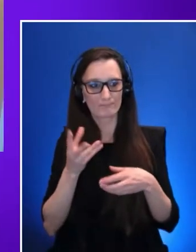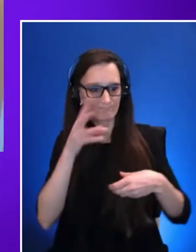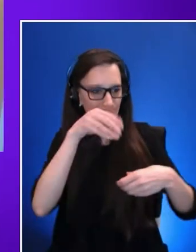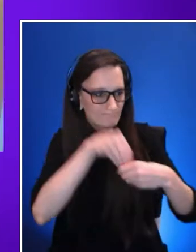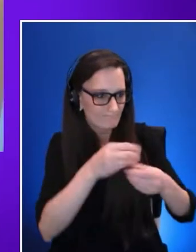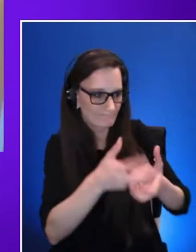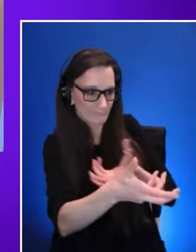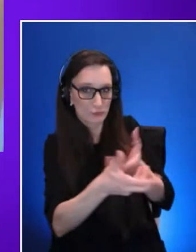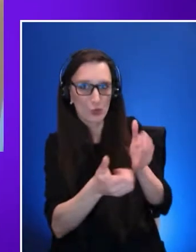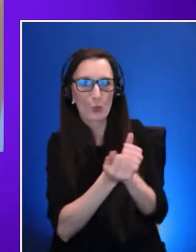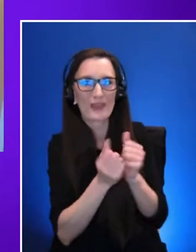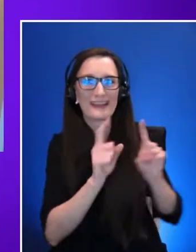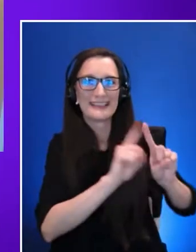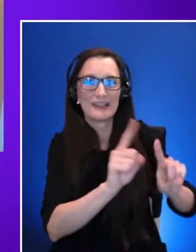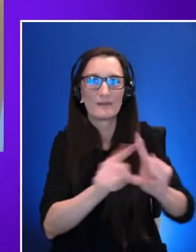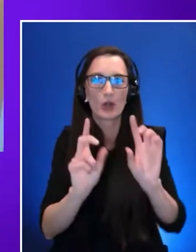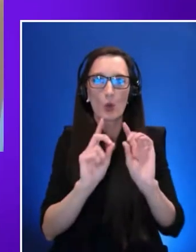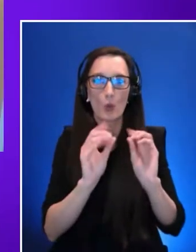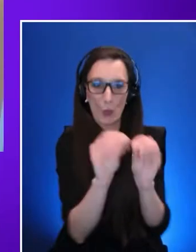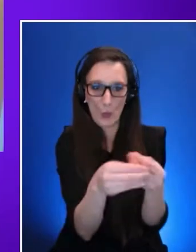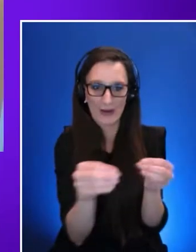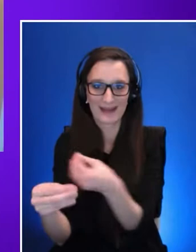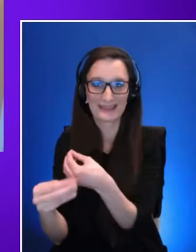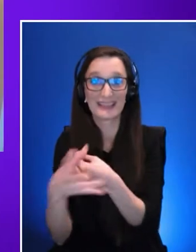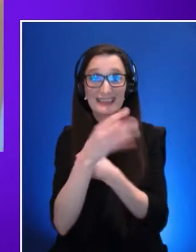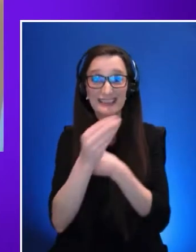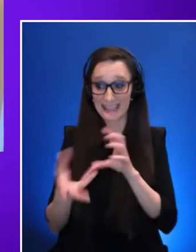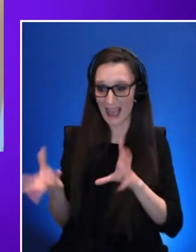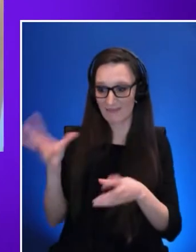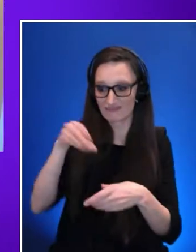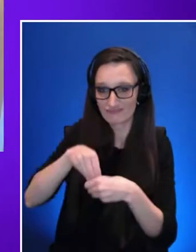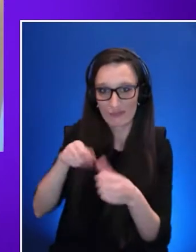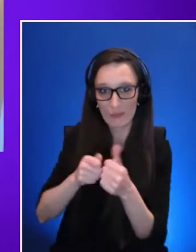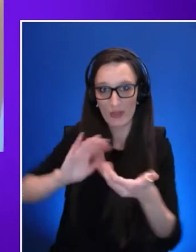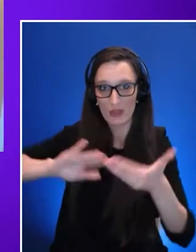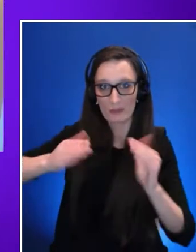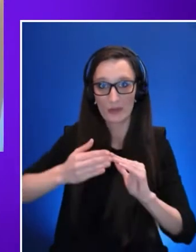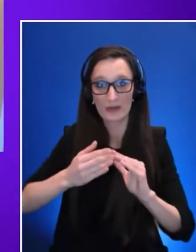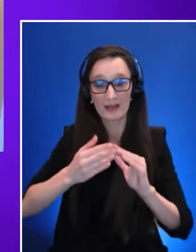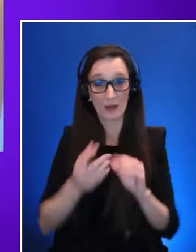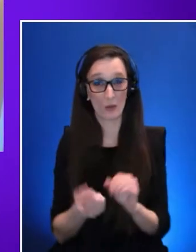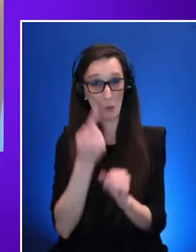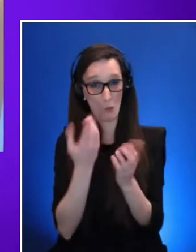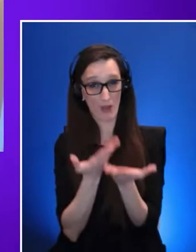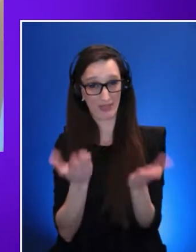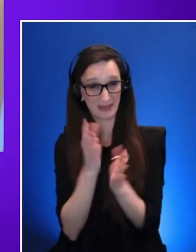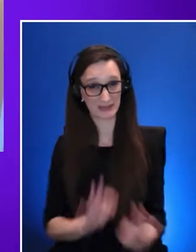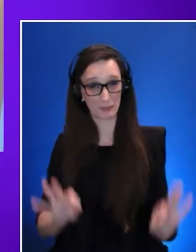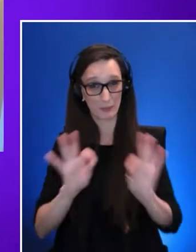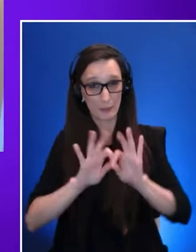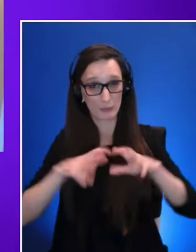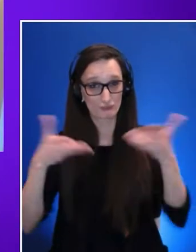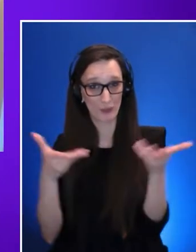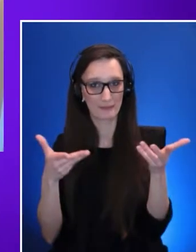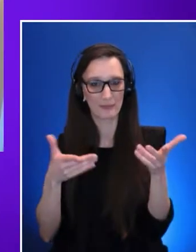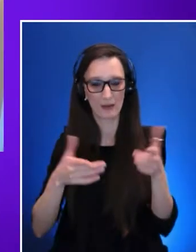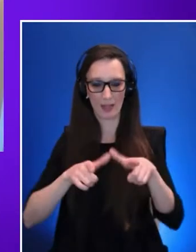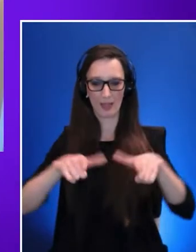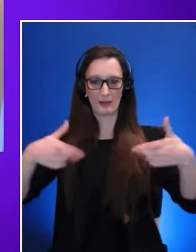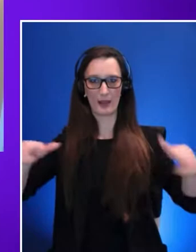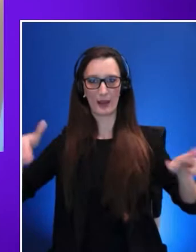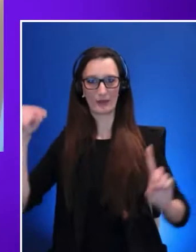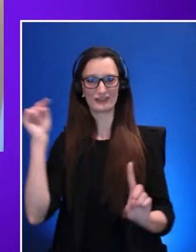as a whole. And language is important. I think one of the things that stops some production companies or